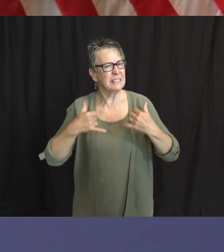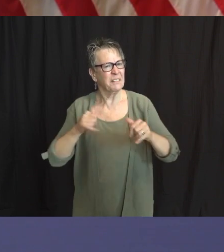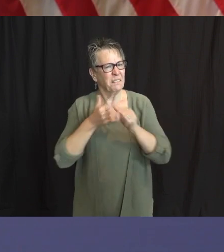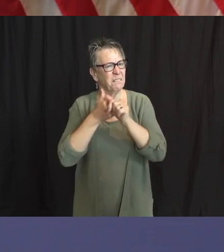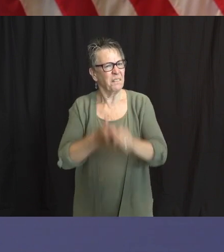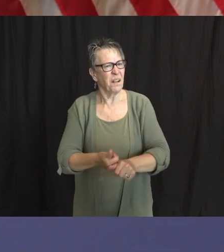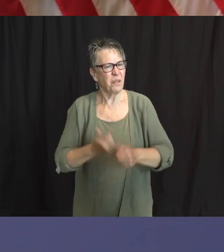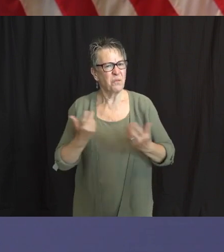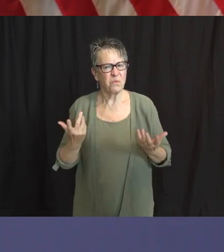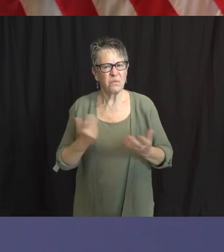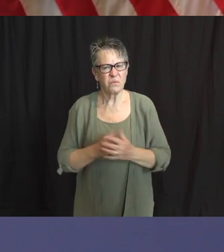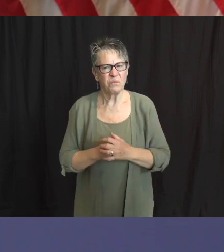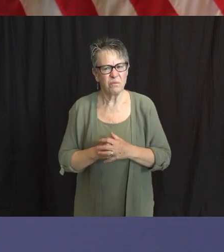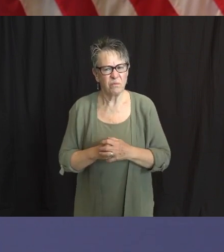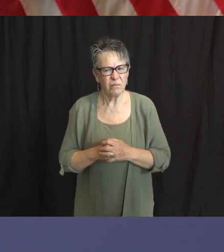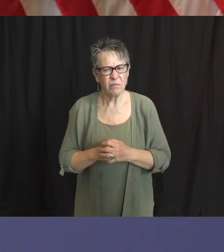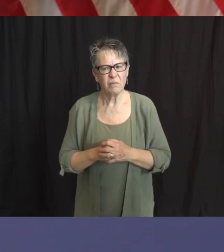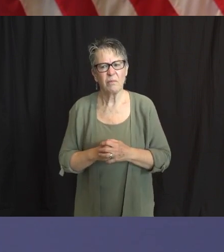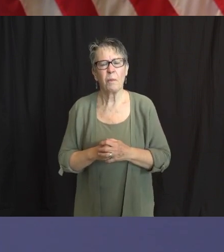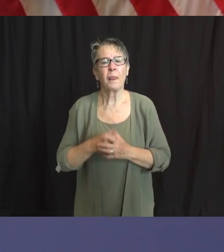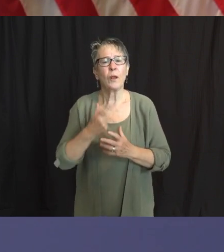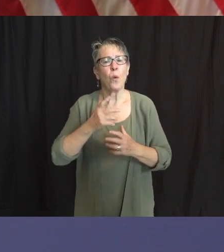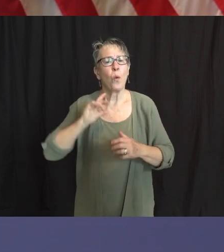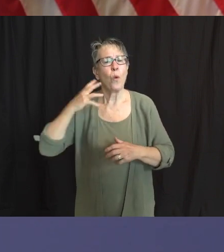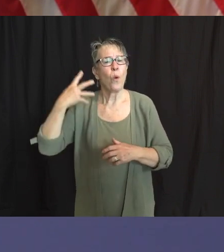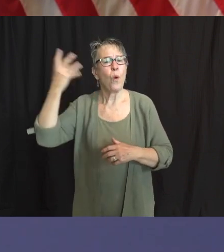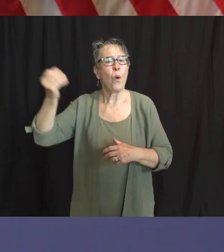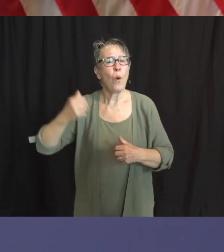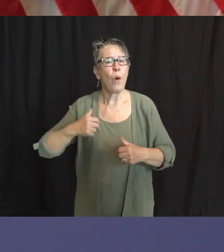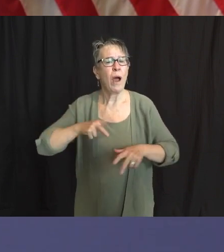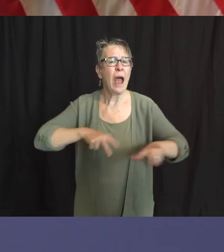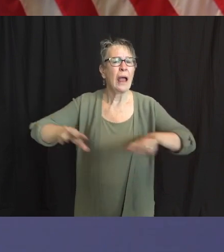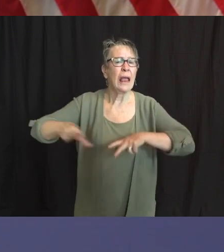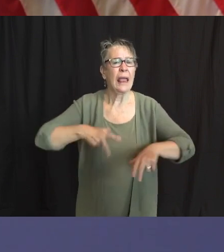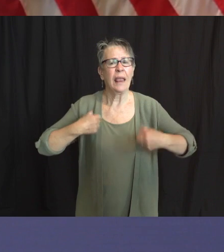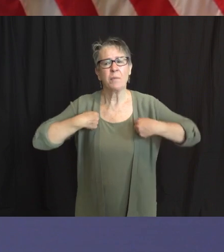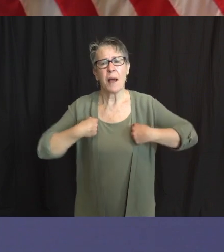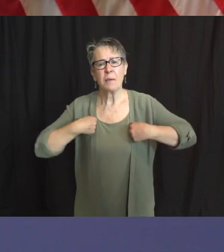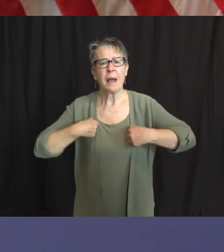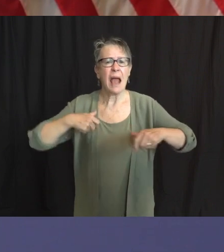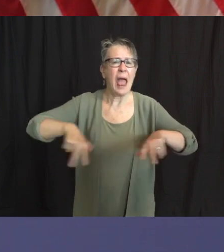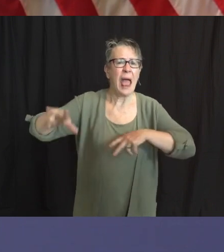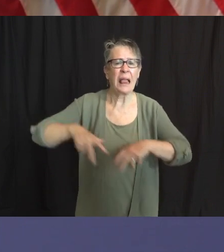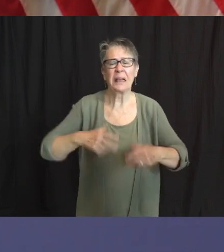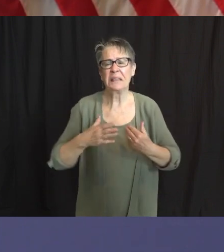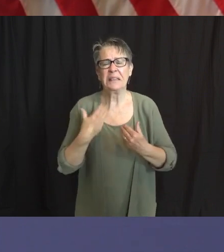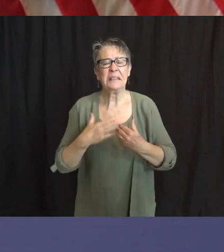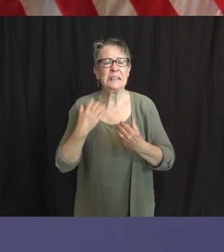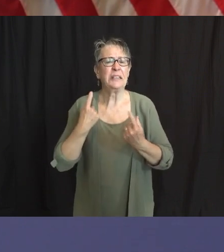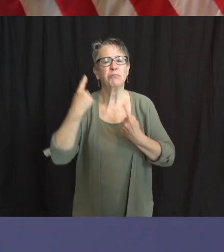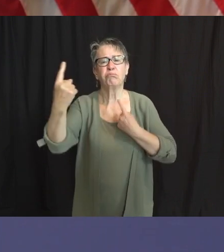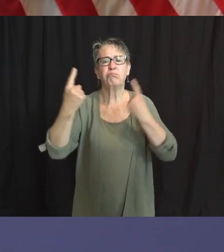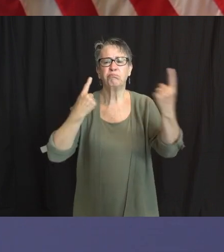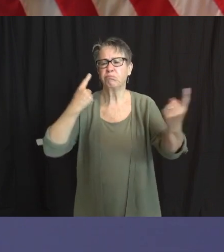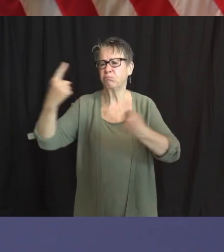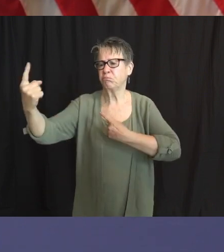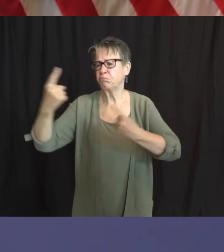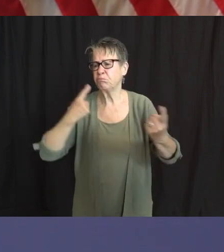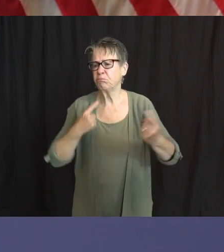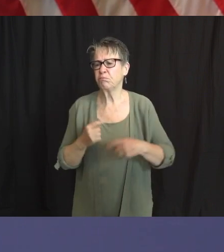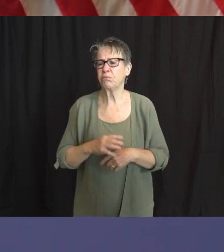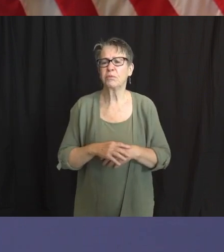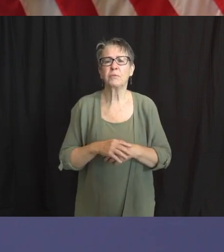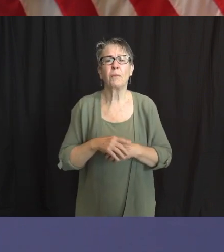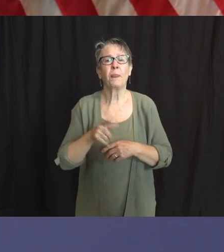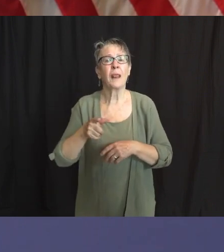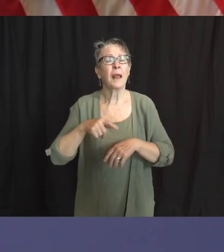you can't go into you got to wear one to go into a store. I'd like to see them on boardwalks, hikes. Judy, what else? I